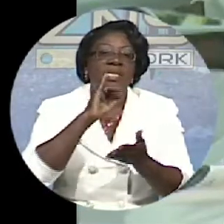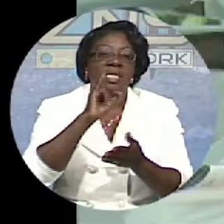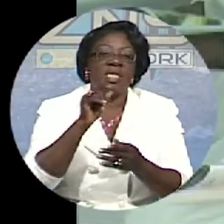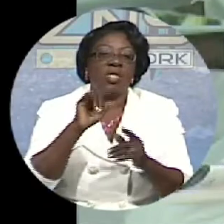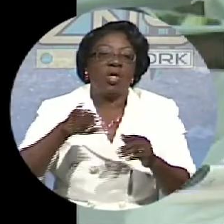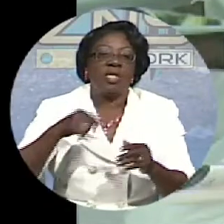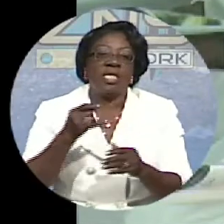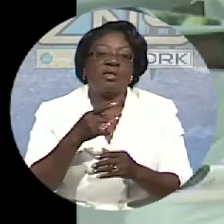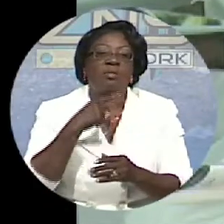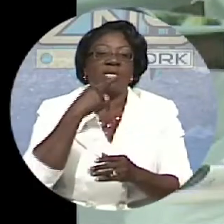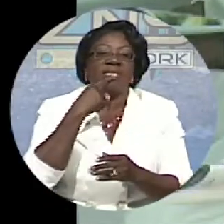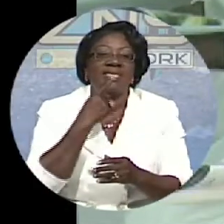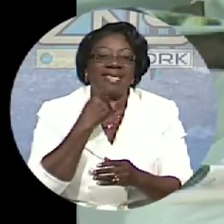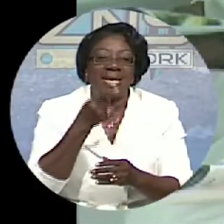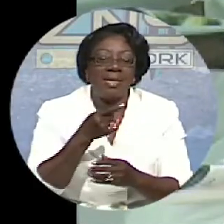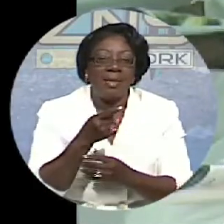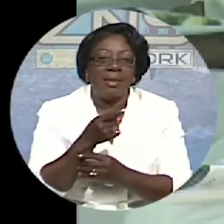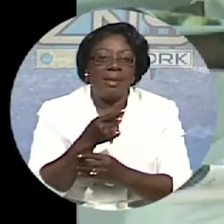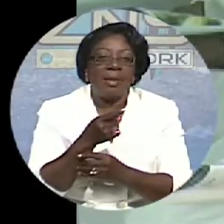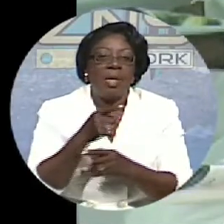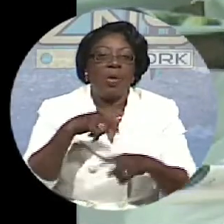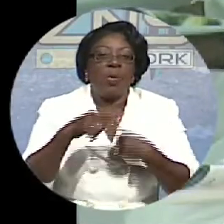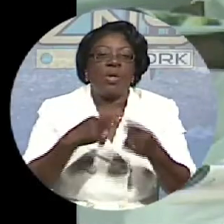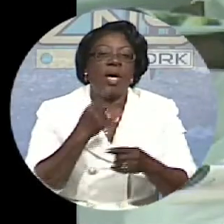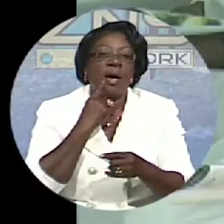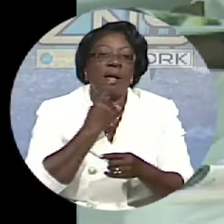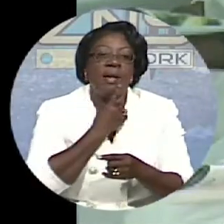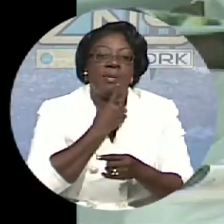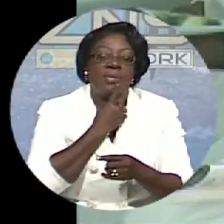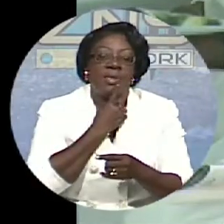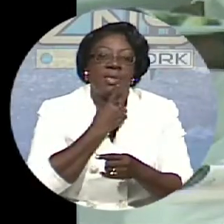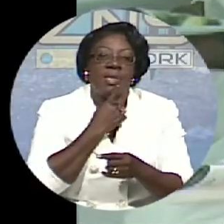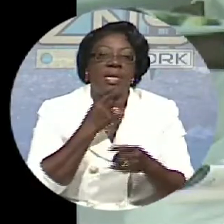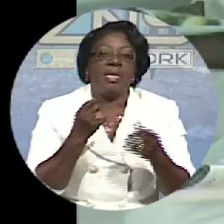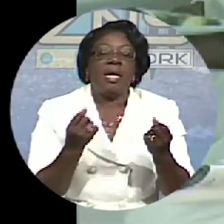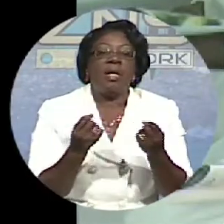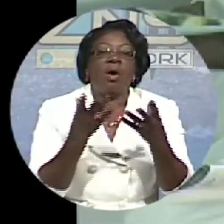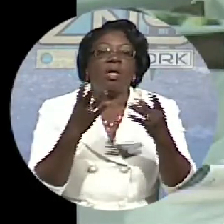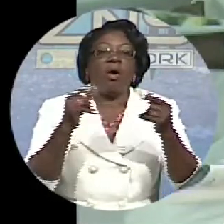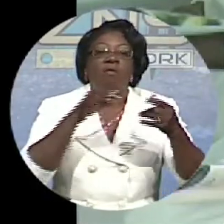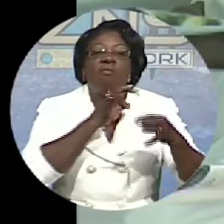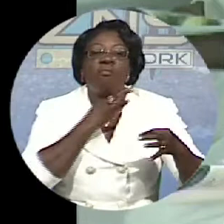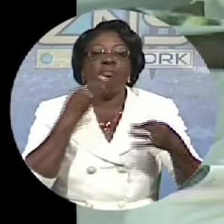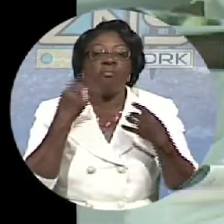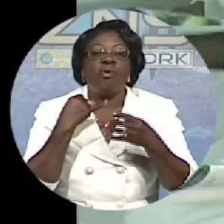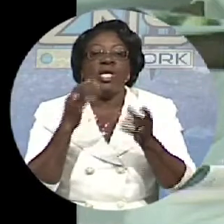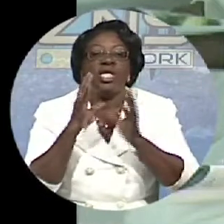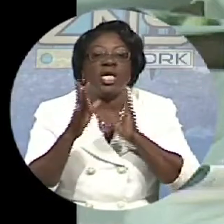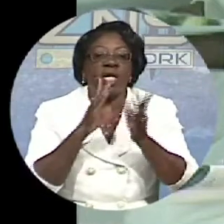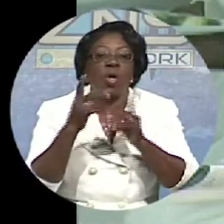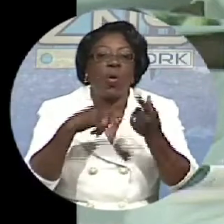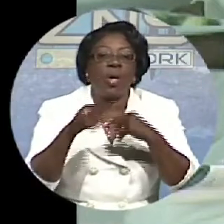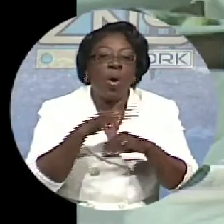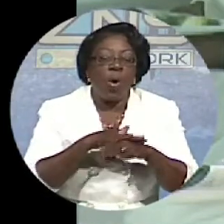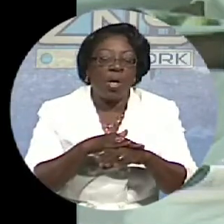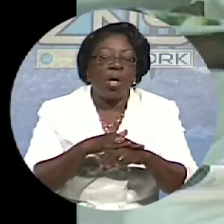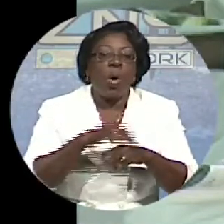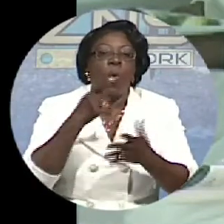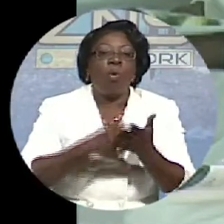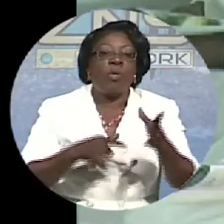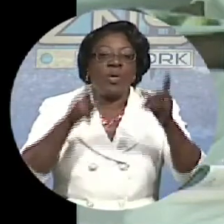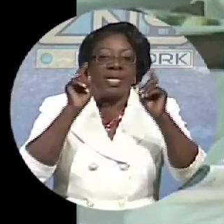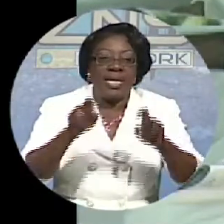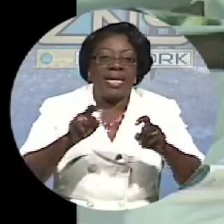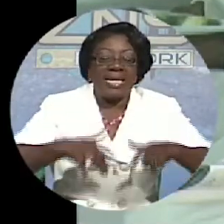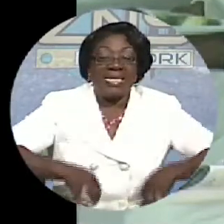just what we say with our lips. Let me tell you, there's plenty preaching going on in the Bahamas today. What we need is living